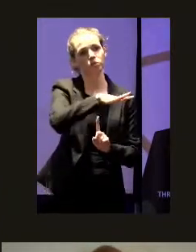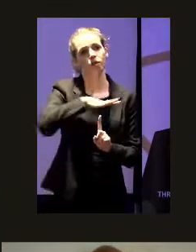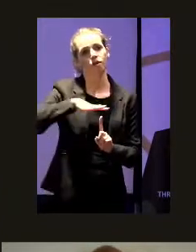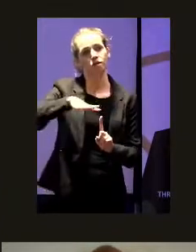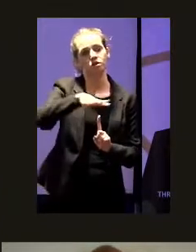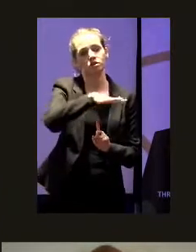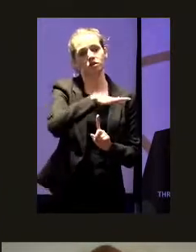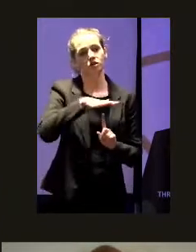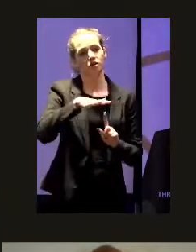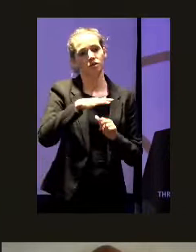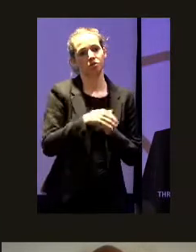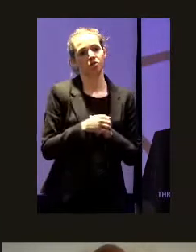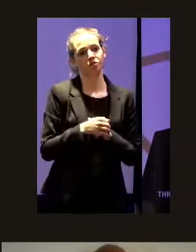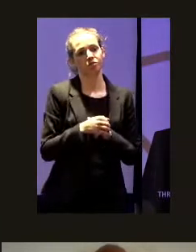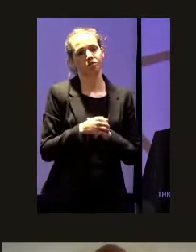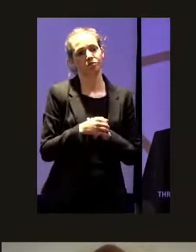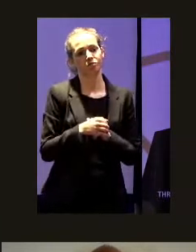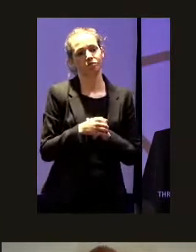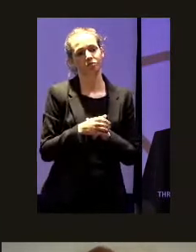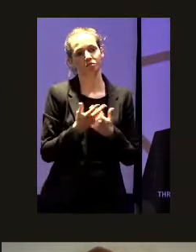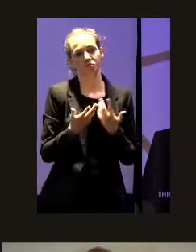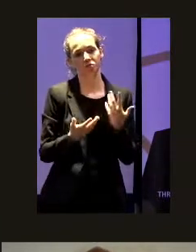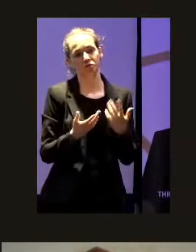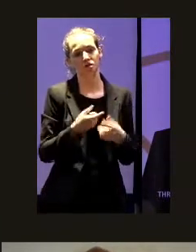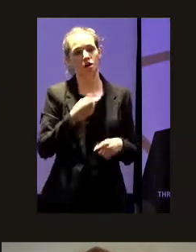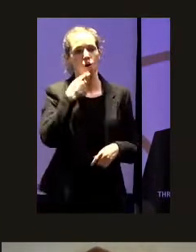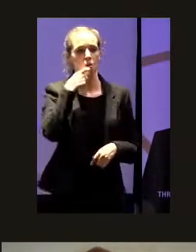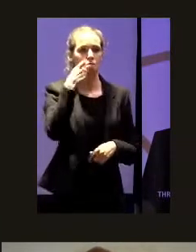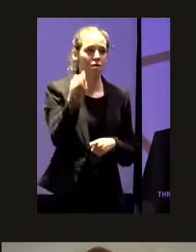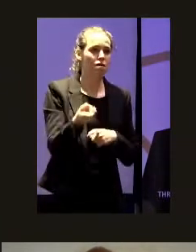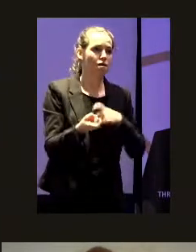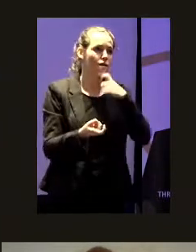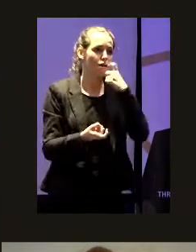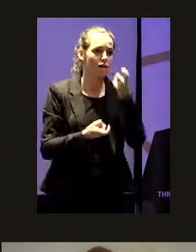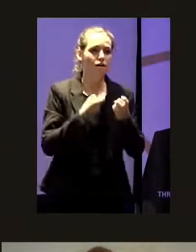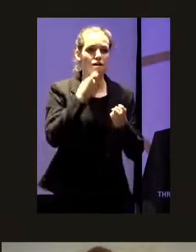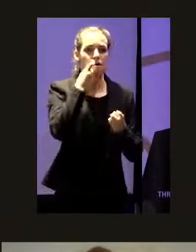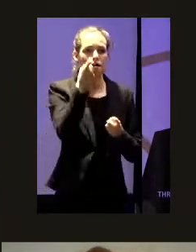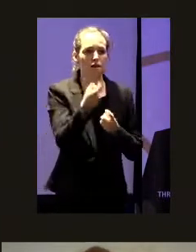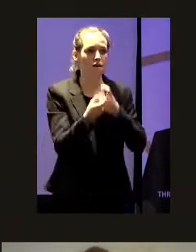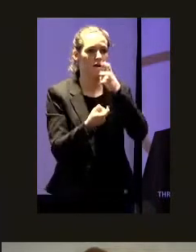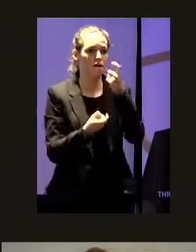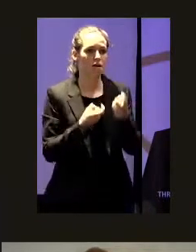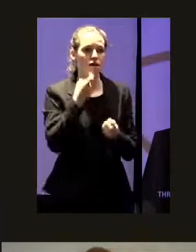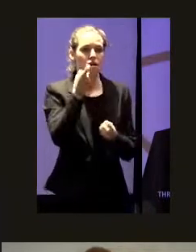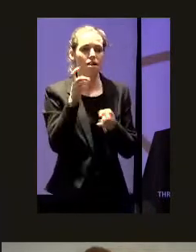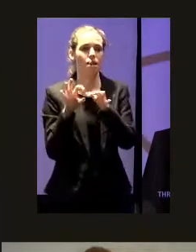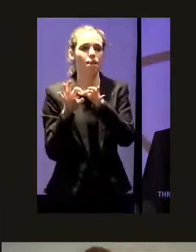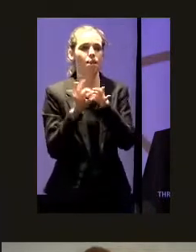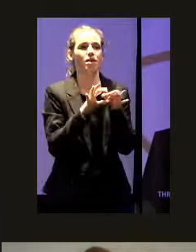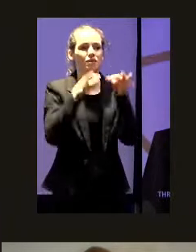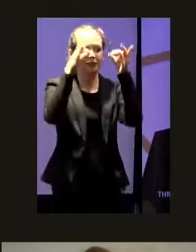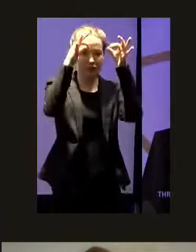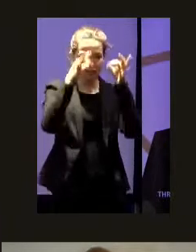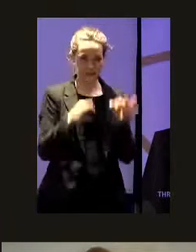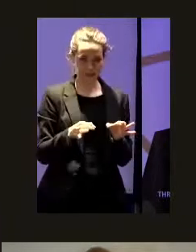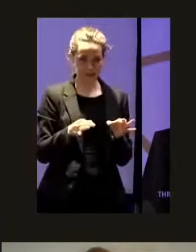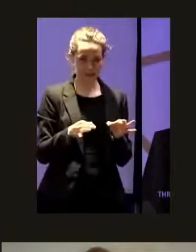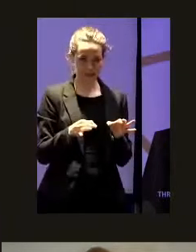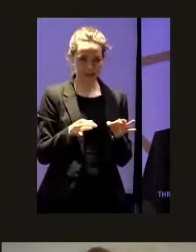it comes to complaints that are brought on the decisions that we had advised the minister